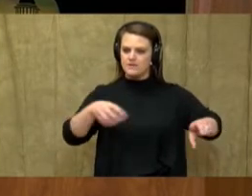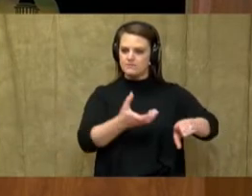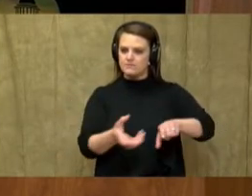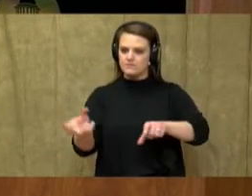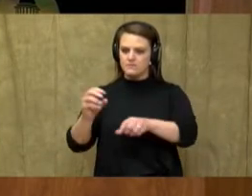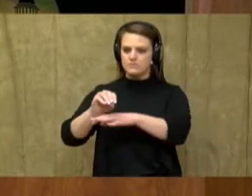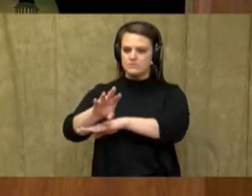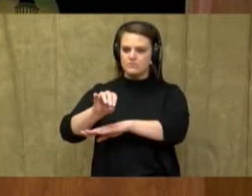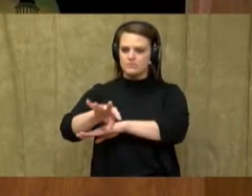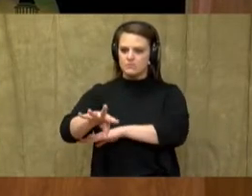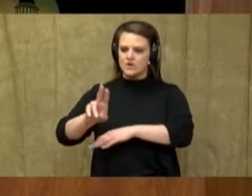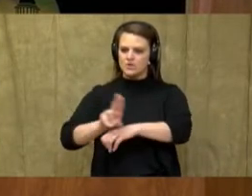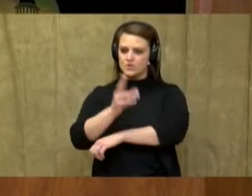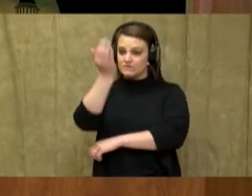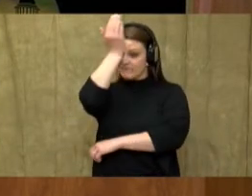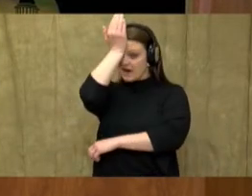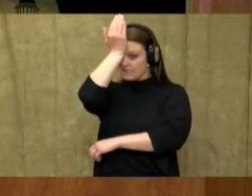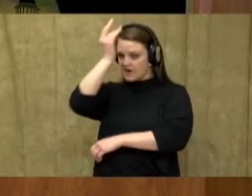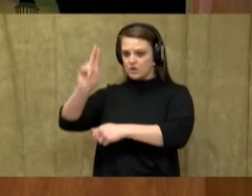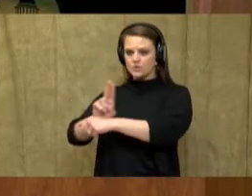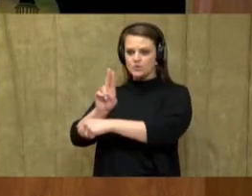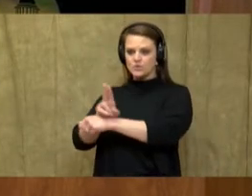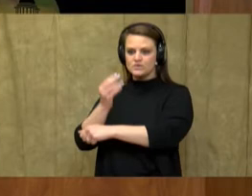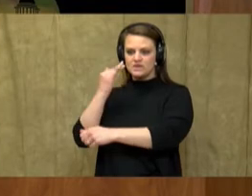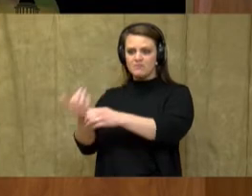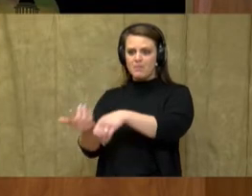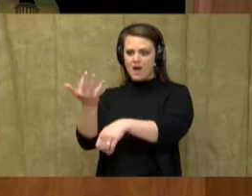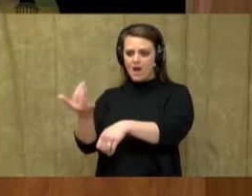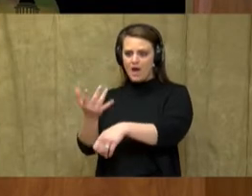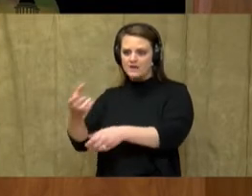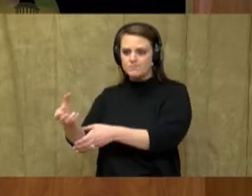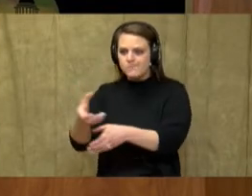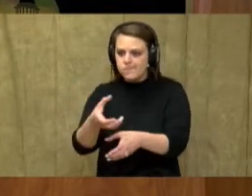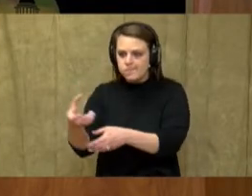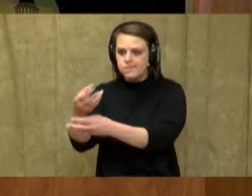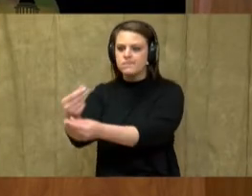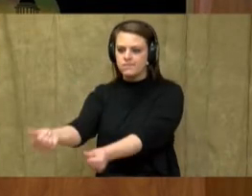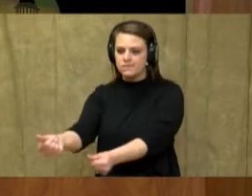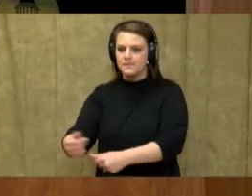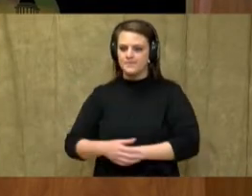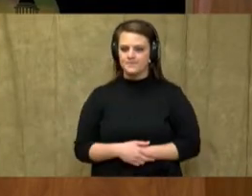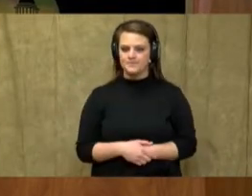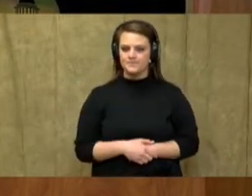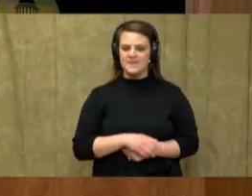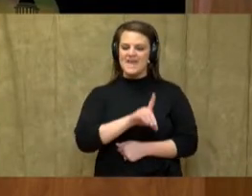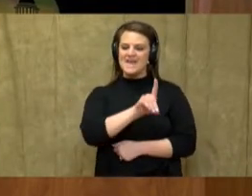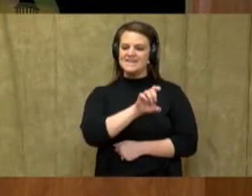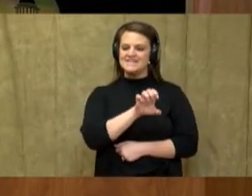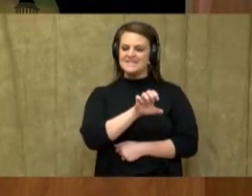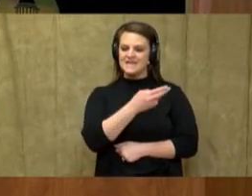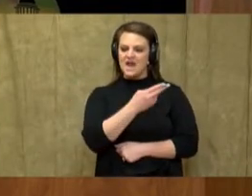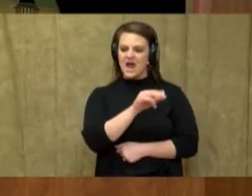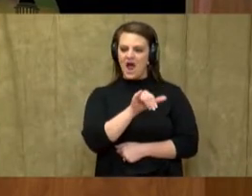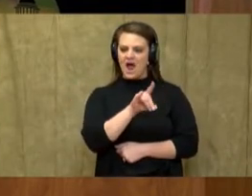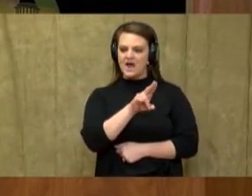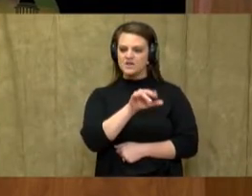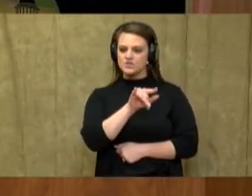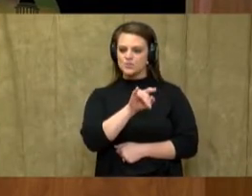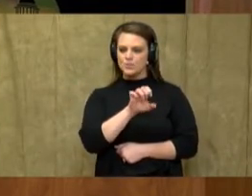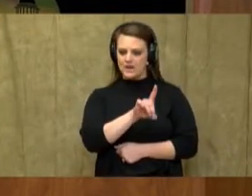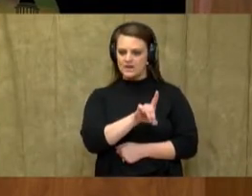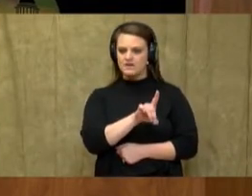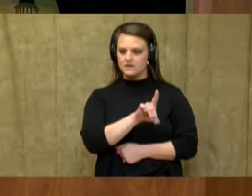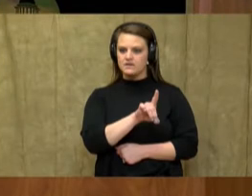firemen use to put out fires if you have a fire in your house. All right, what about dehydrated?